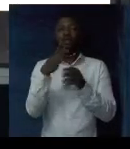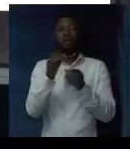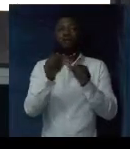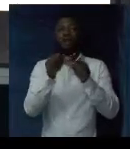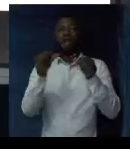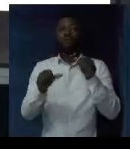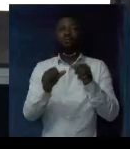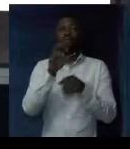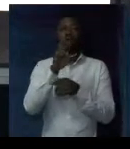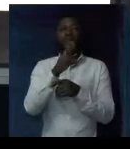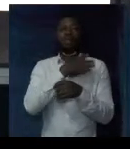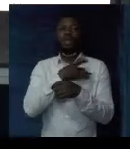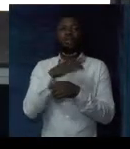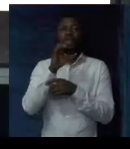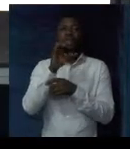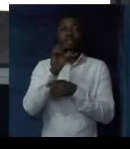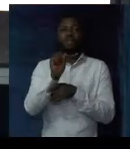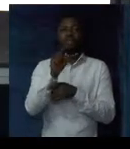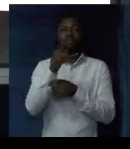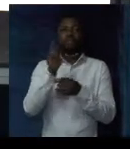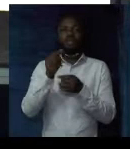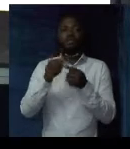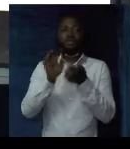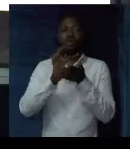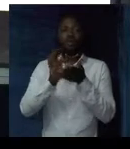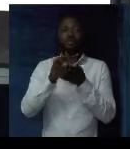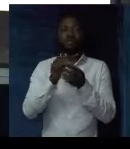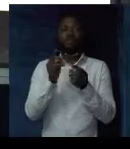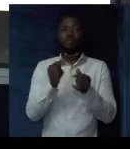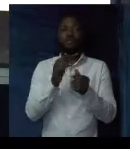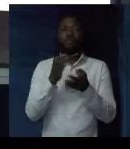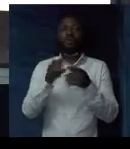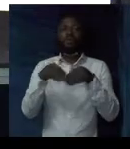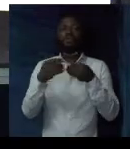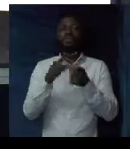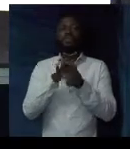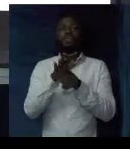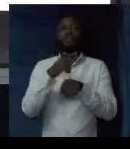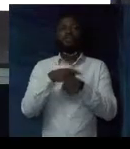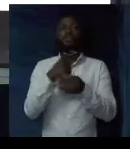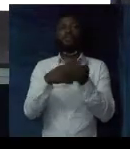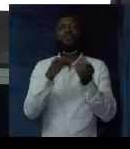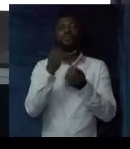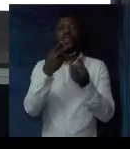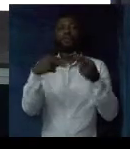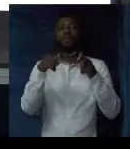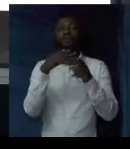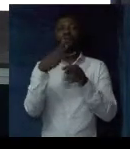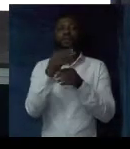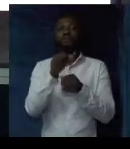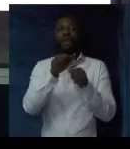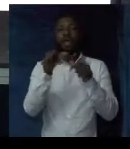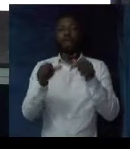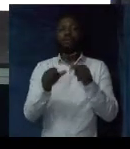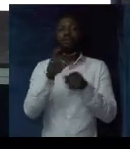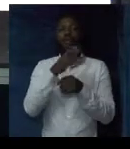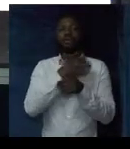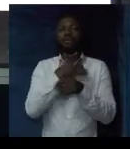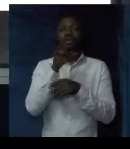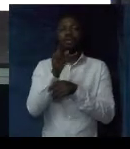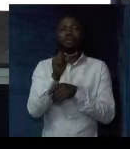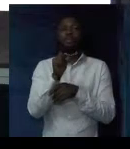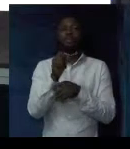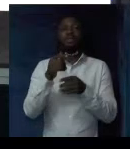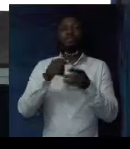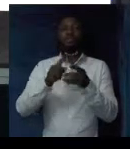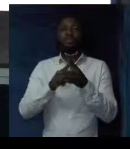value of angle R and S? Now you need to calculate quickly. I'll give you enough time. What is the value of angle R and S given that